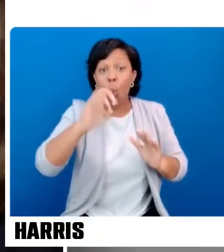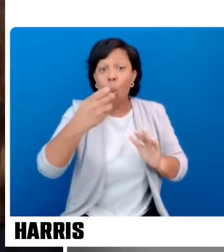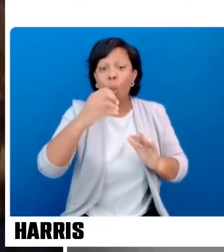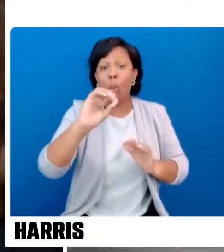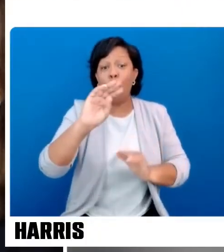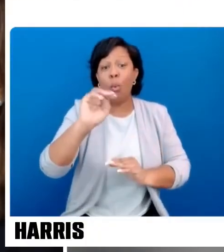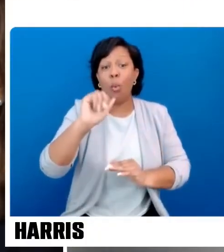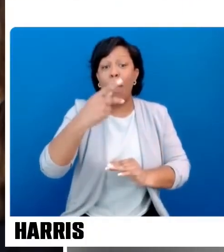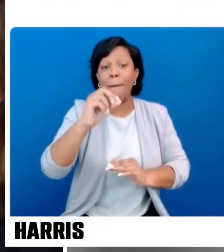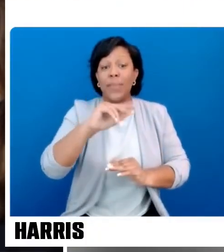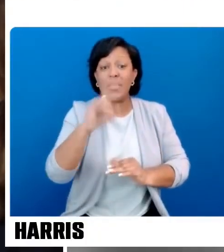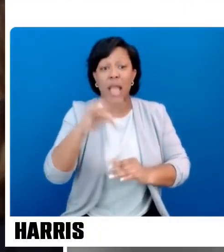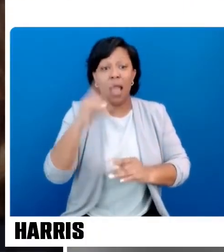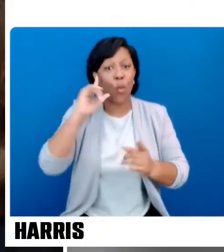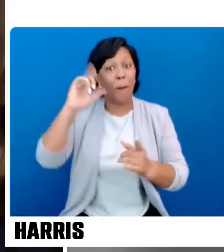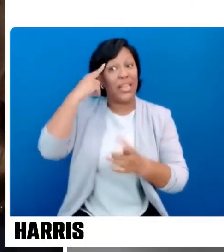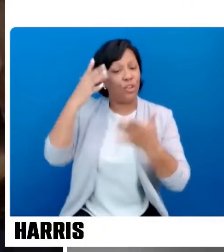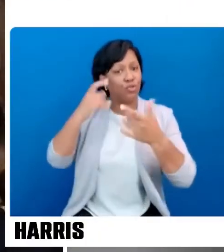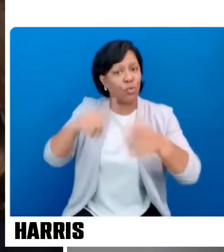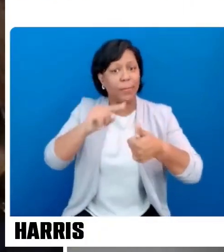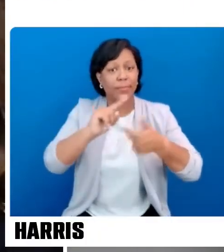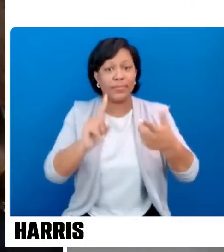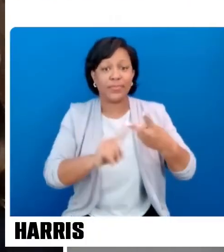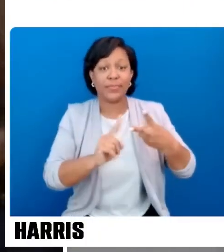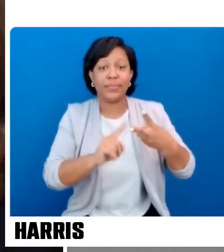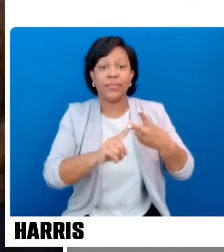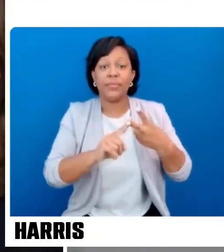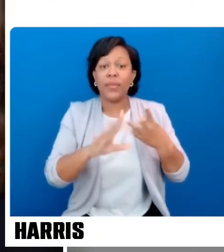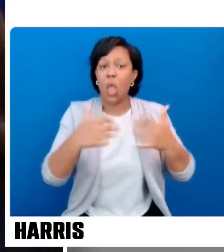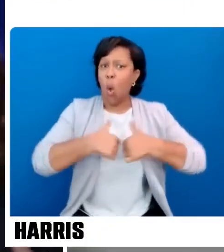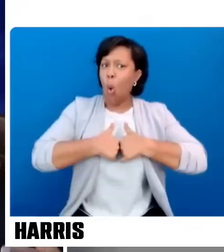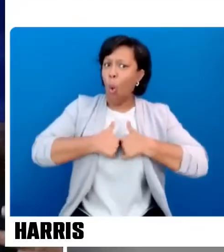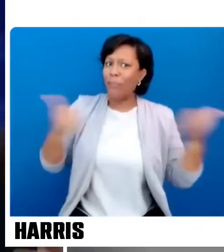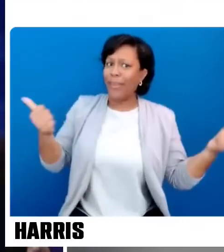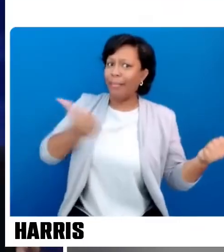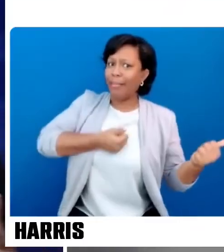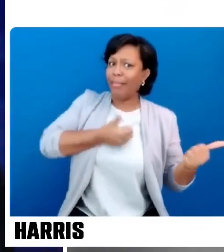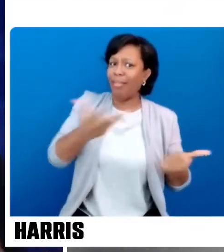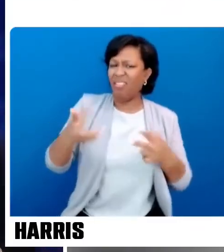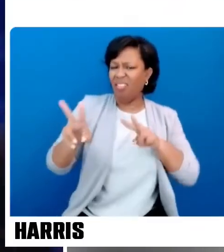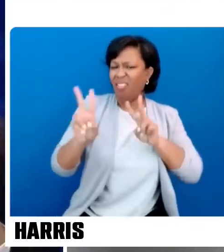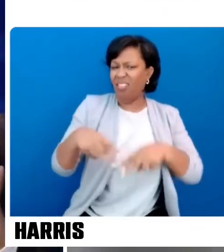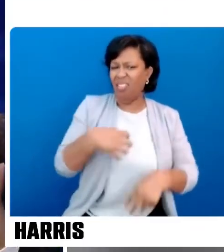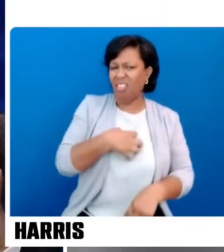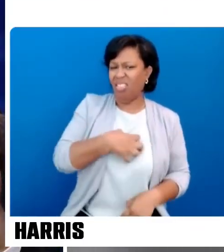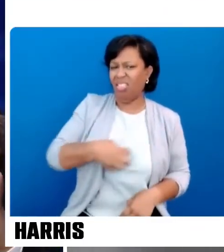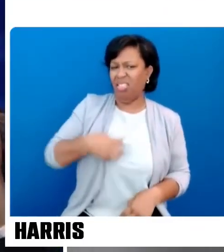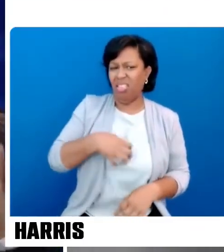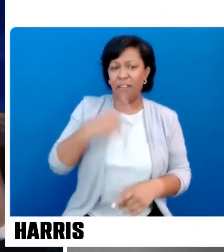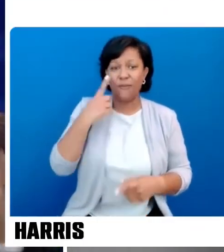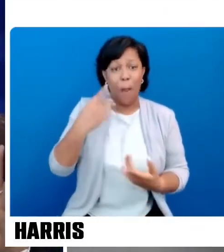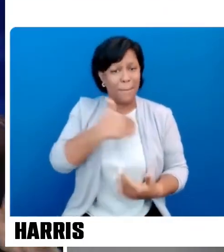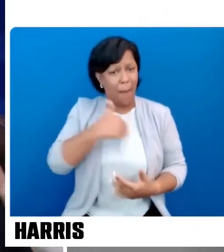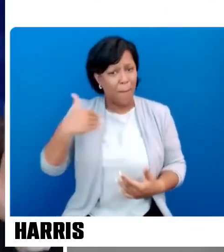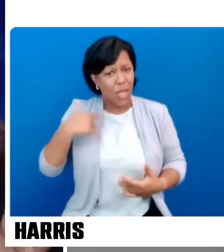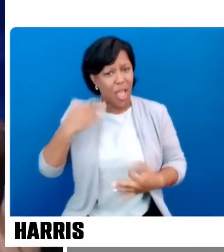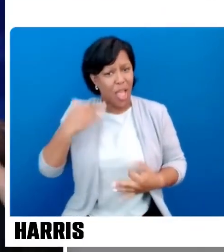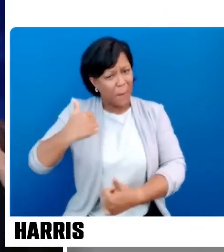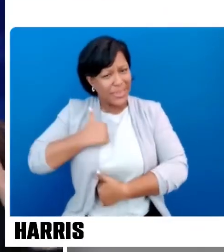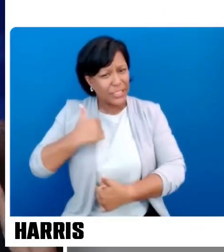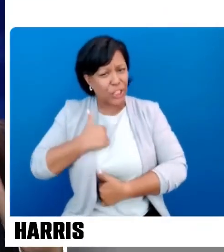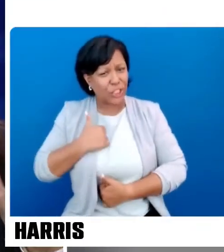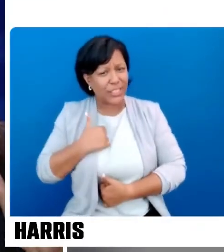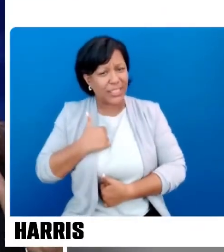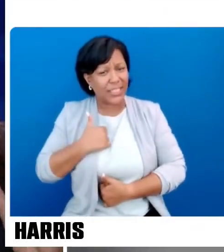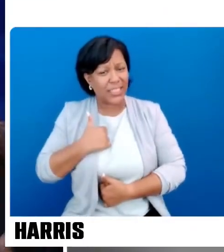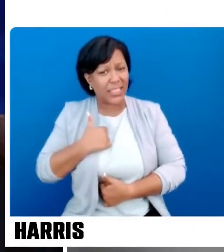has openly expressed disdain for members of our military. Understand what it would mean if Donald